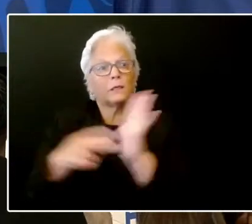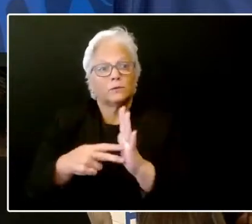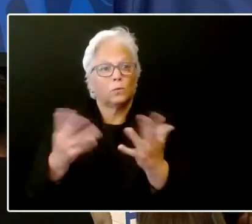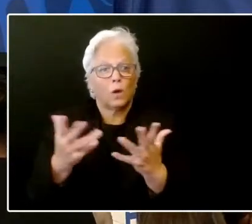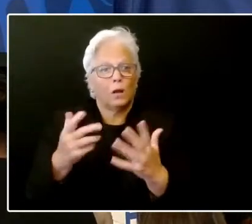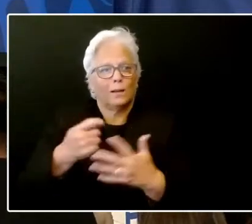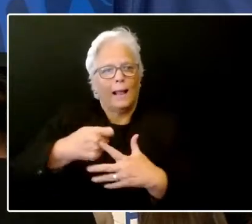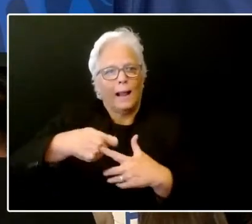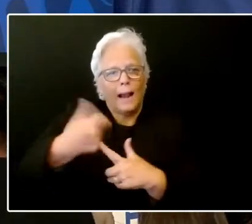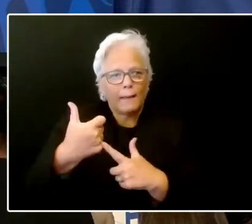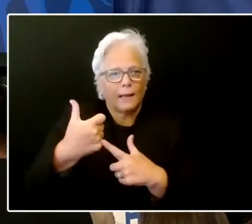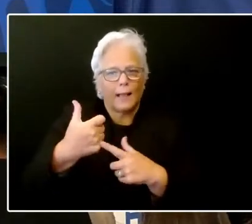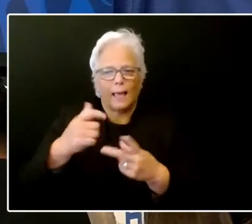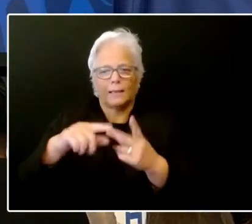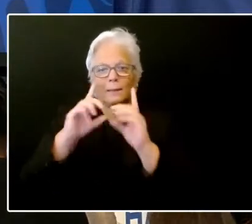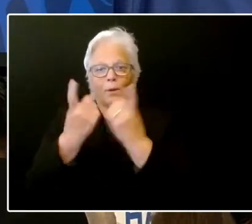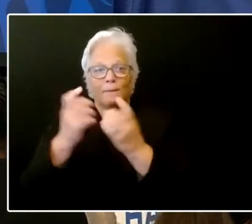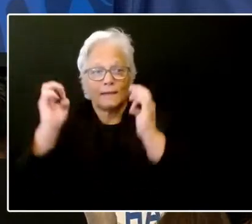If